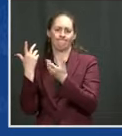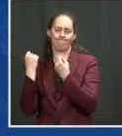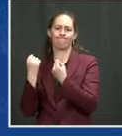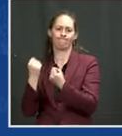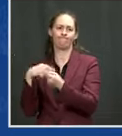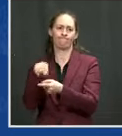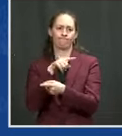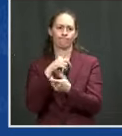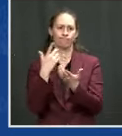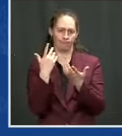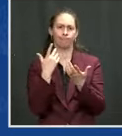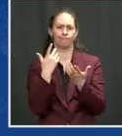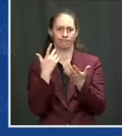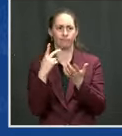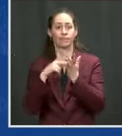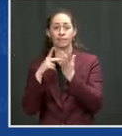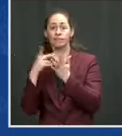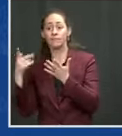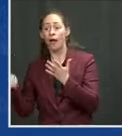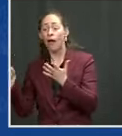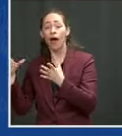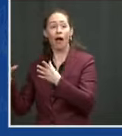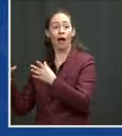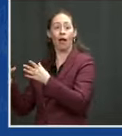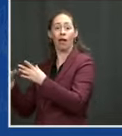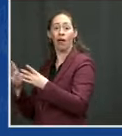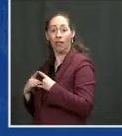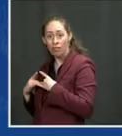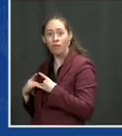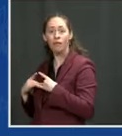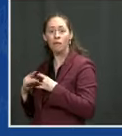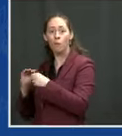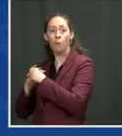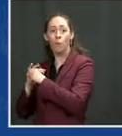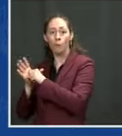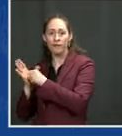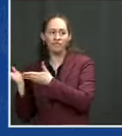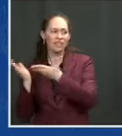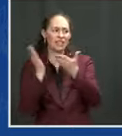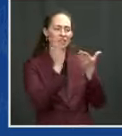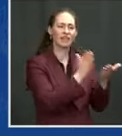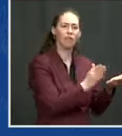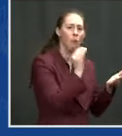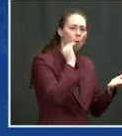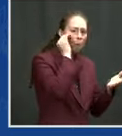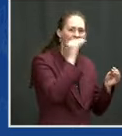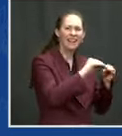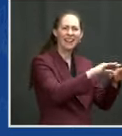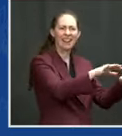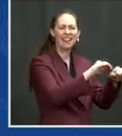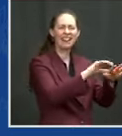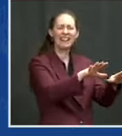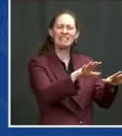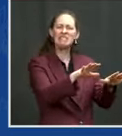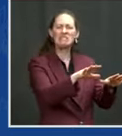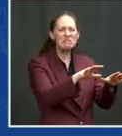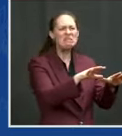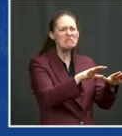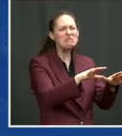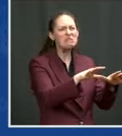had many reasons to be hesitant. They were hit hard. There were casualties. There was a lack of trust in those communities. So